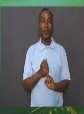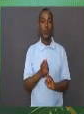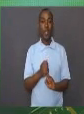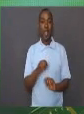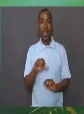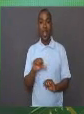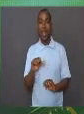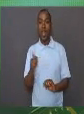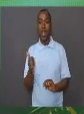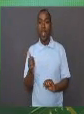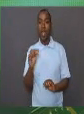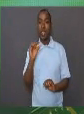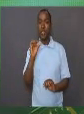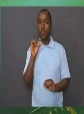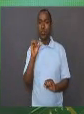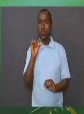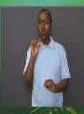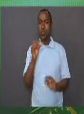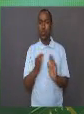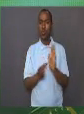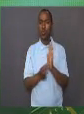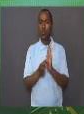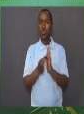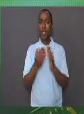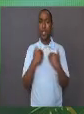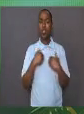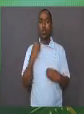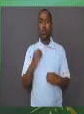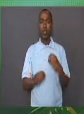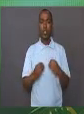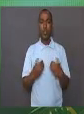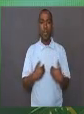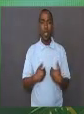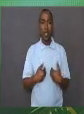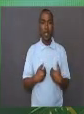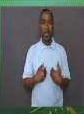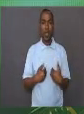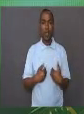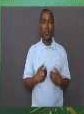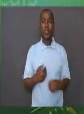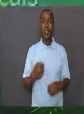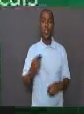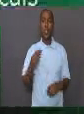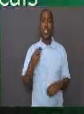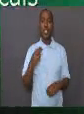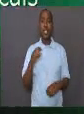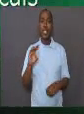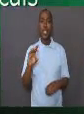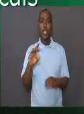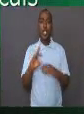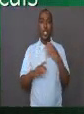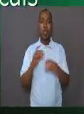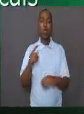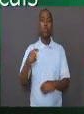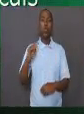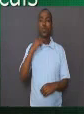There are a small number of organisms called chemotrophs.